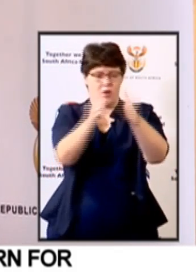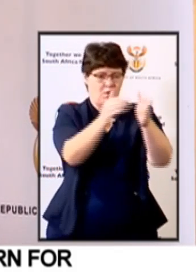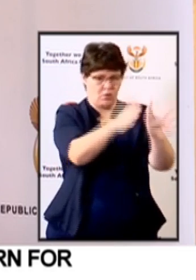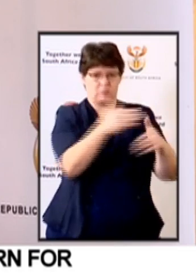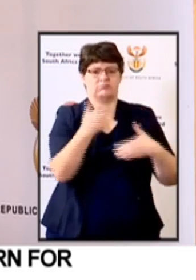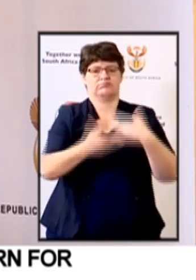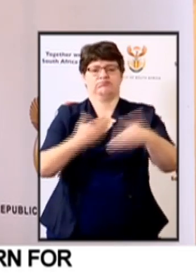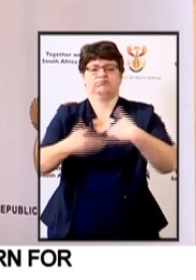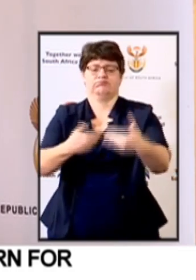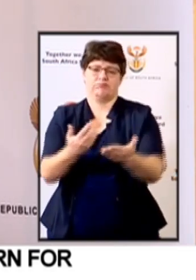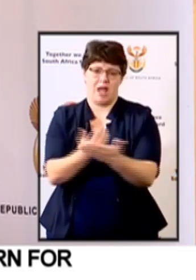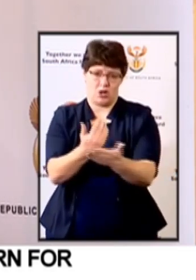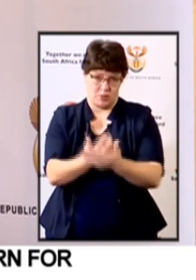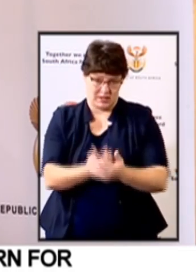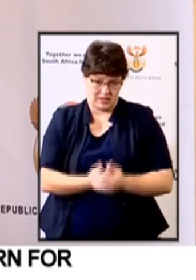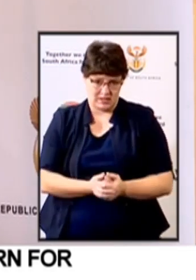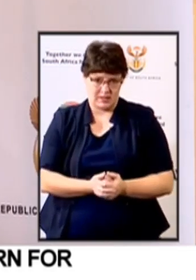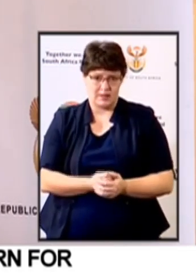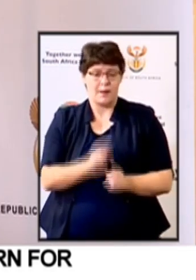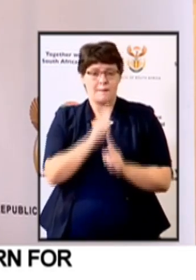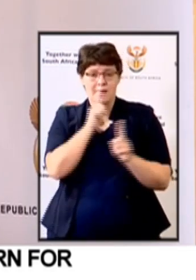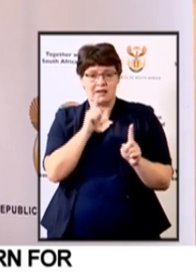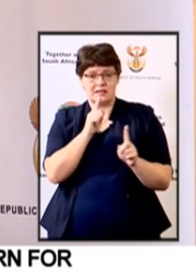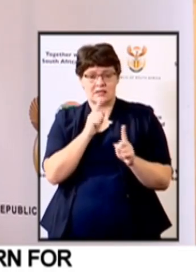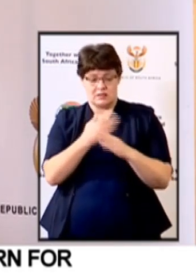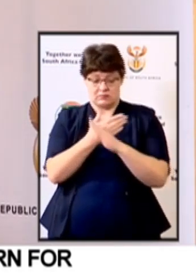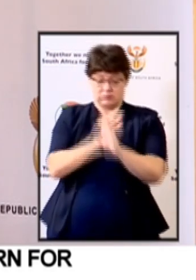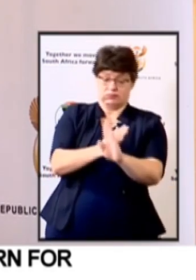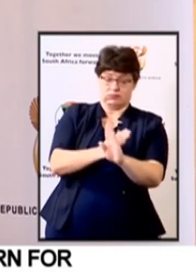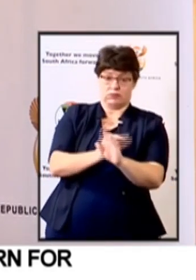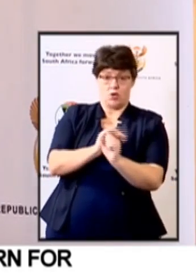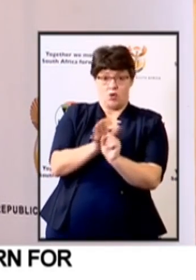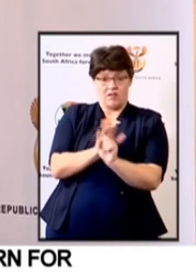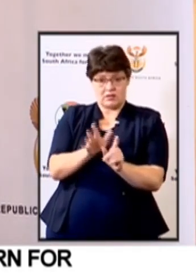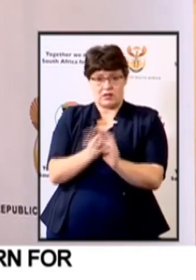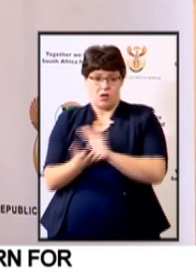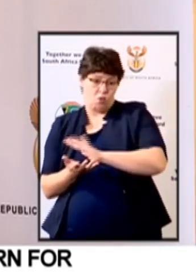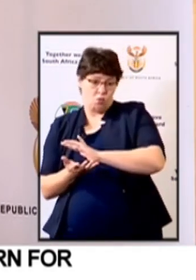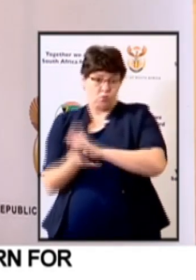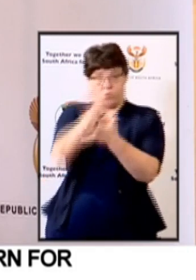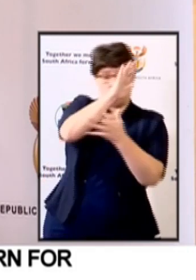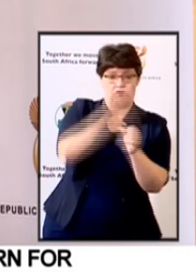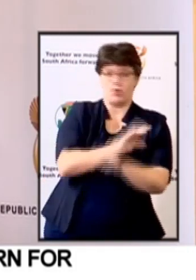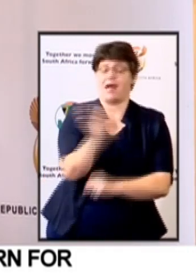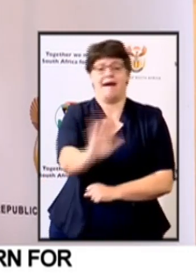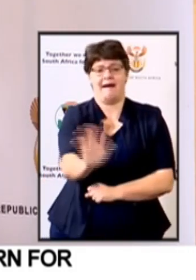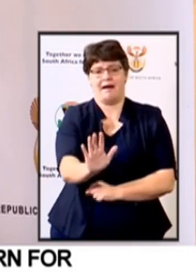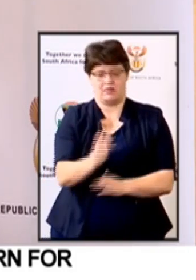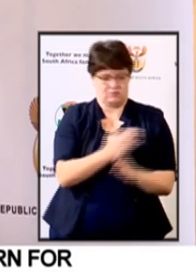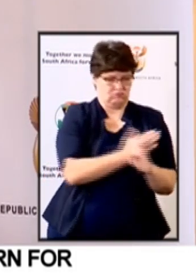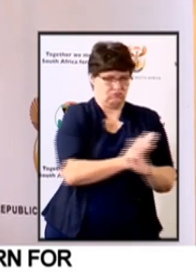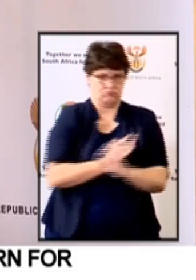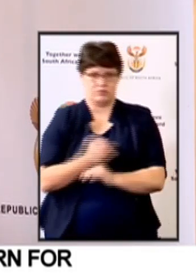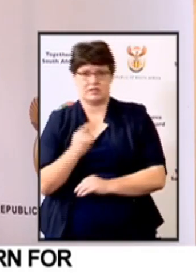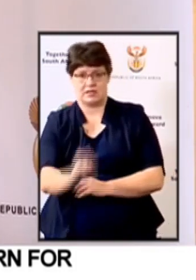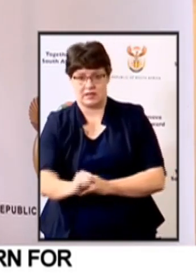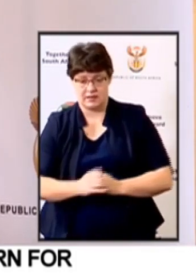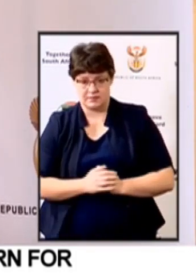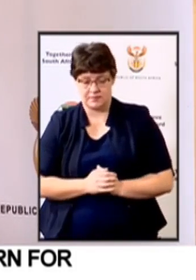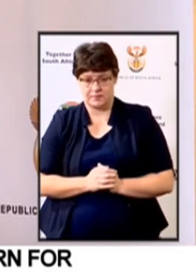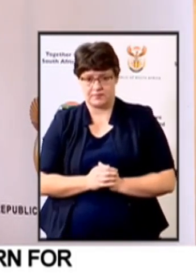resume without compromising progress made in the containment of COVID-19. During this